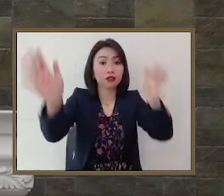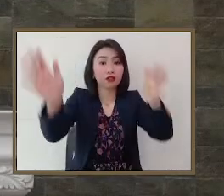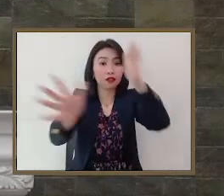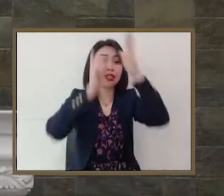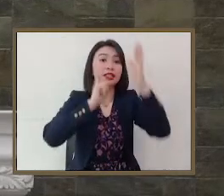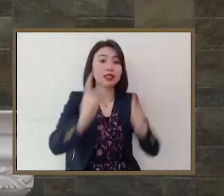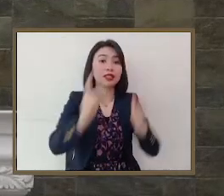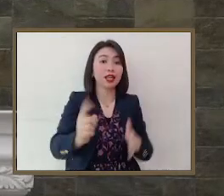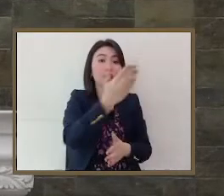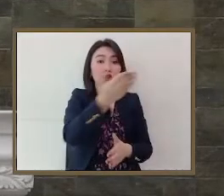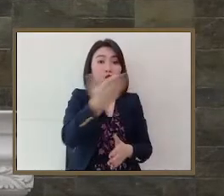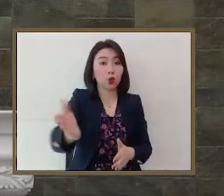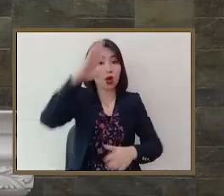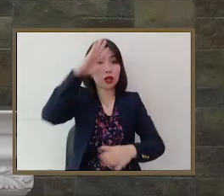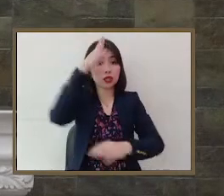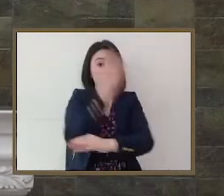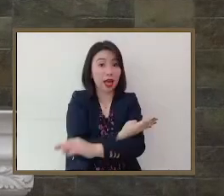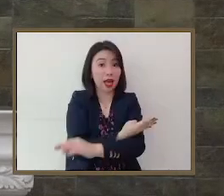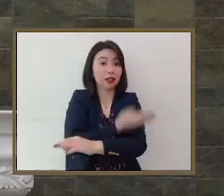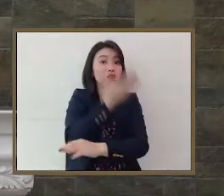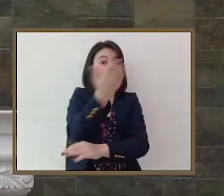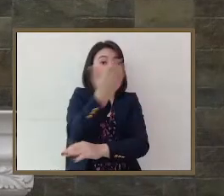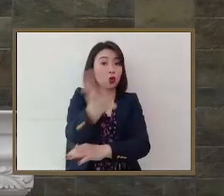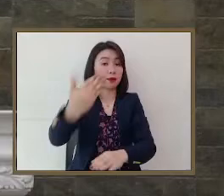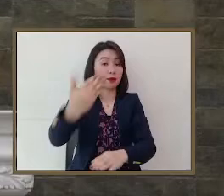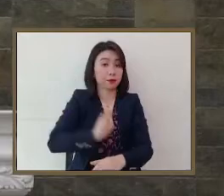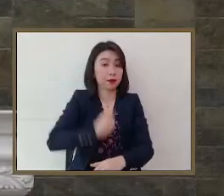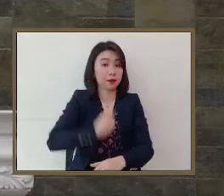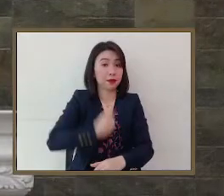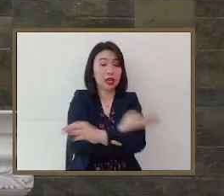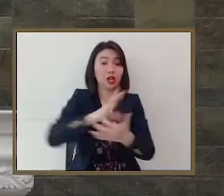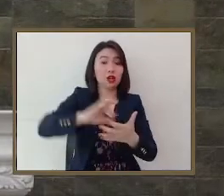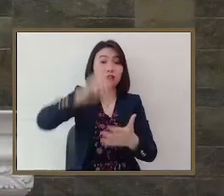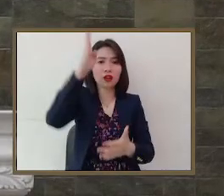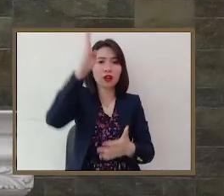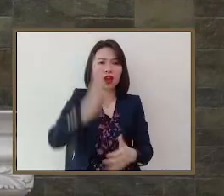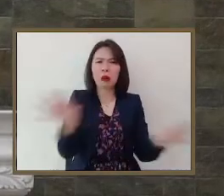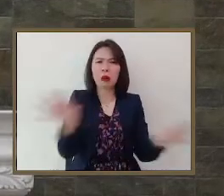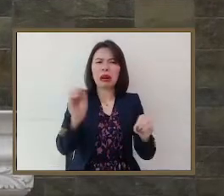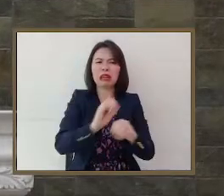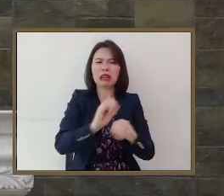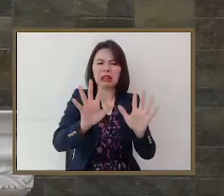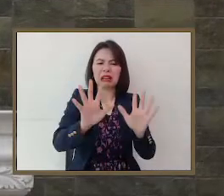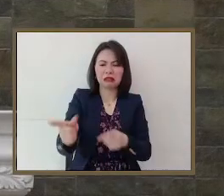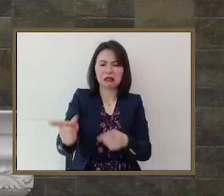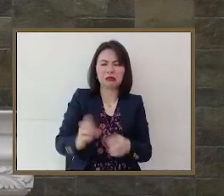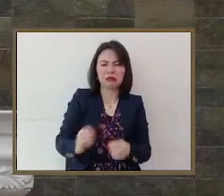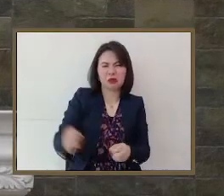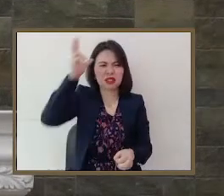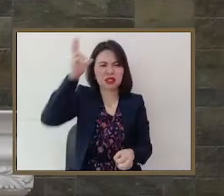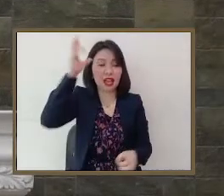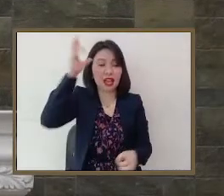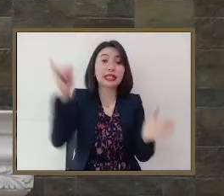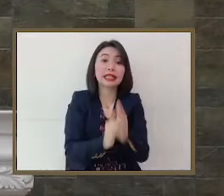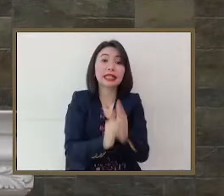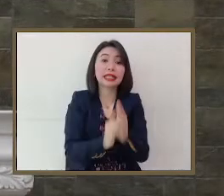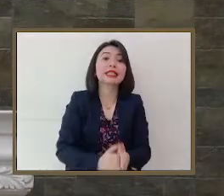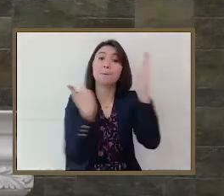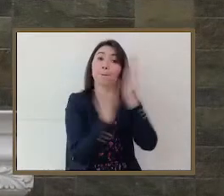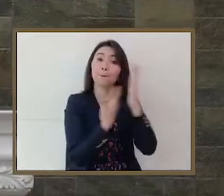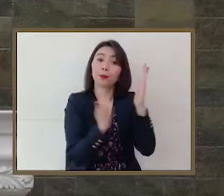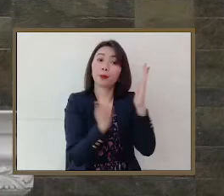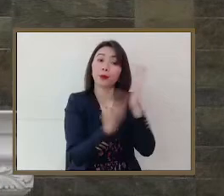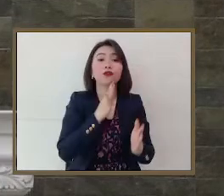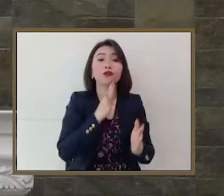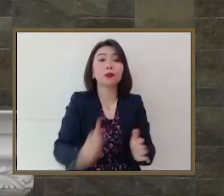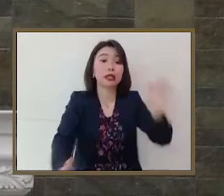Diyos, wala na magagawa ang Diablo doon, mga kapatid. It's a declaration, it's a divine declaration. And by the way, when